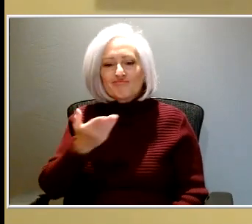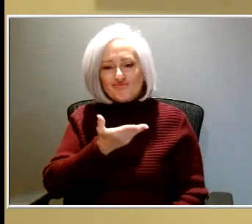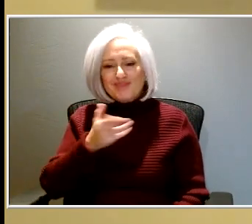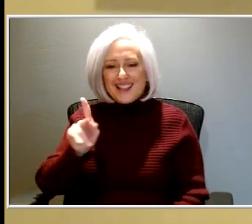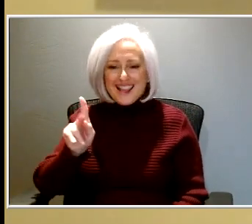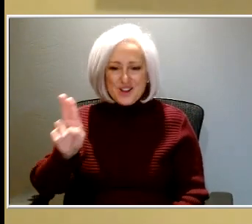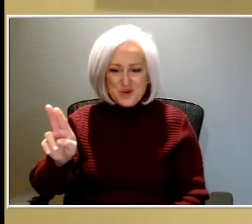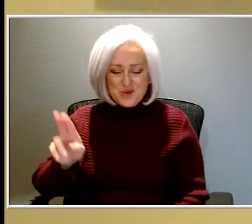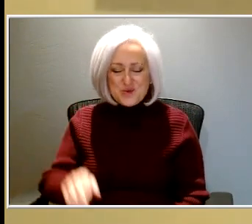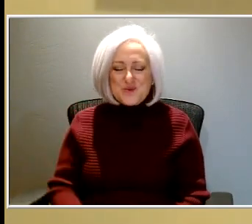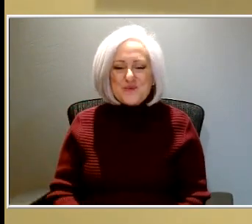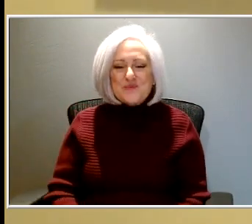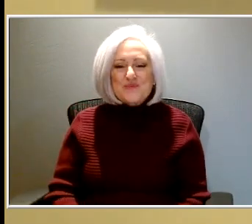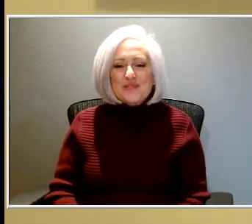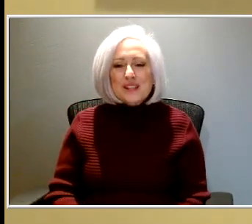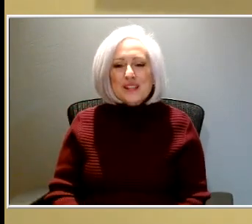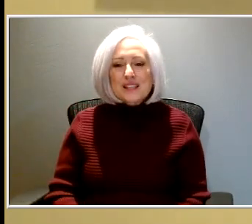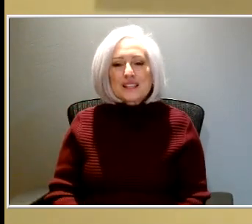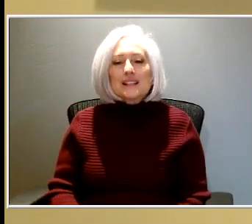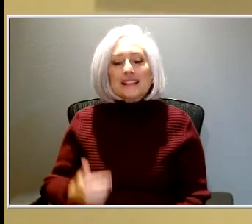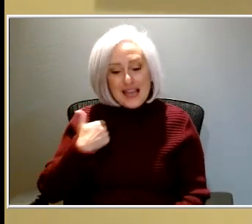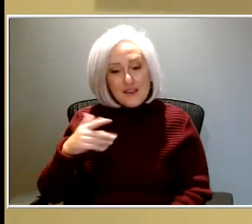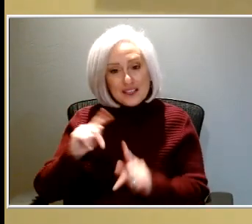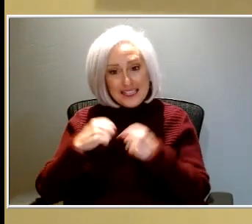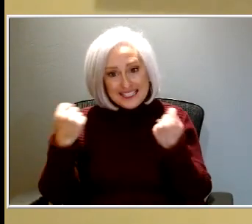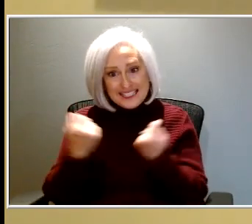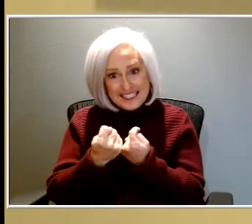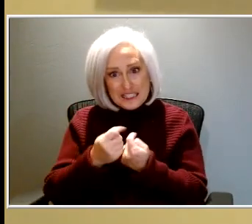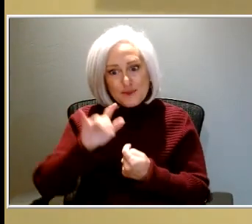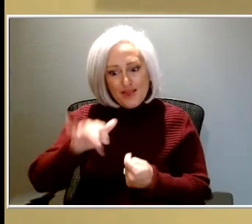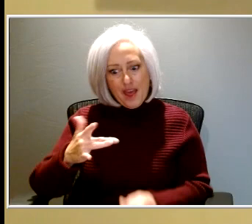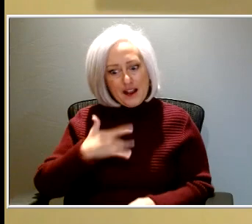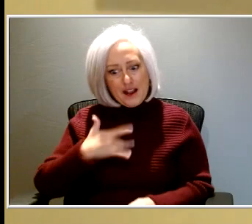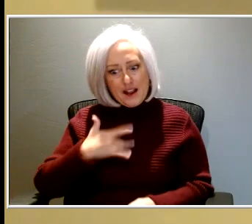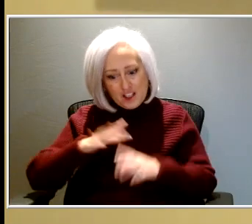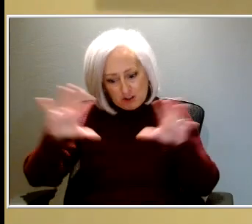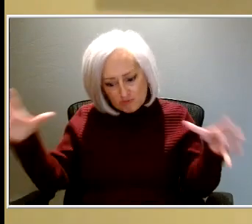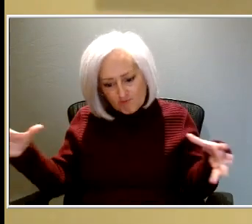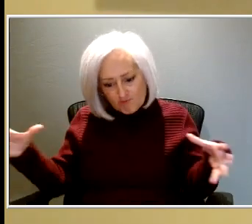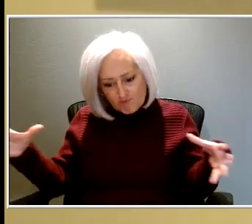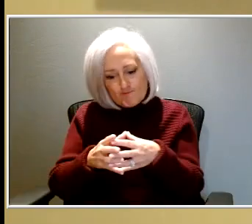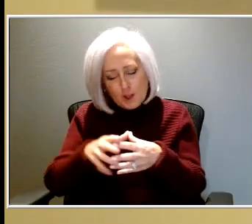think having a team that feels like a team and is